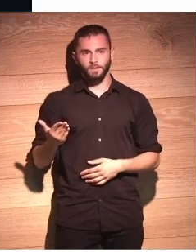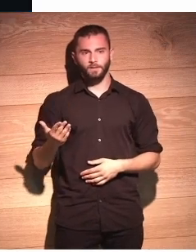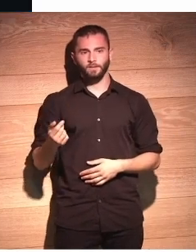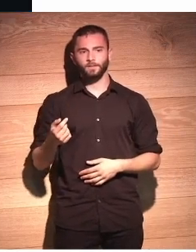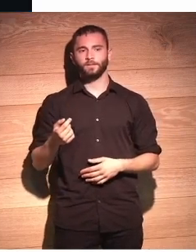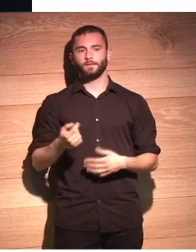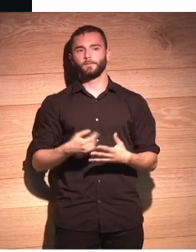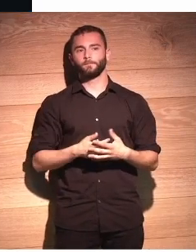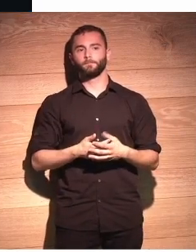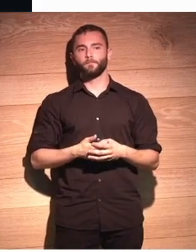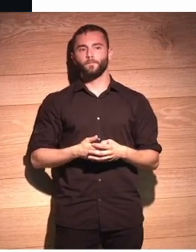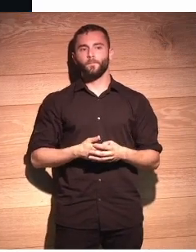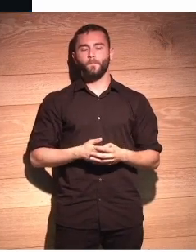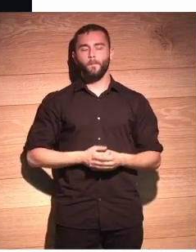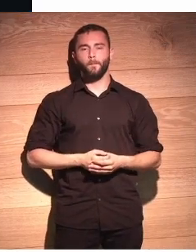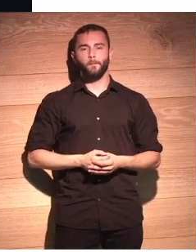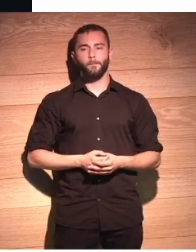much bigger.